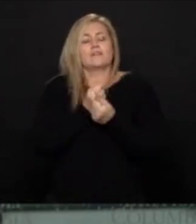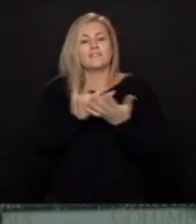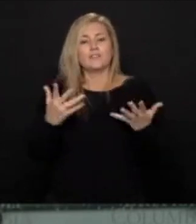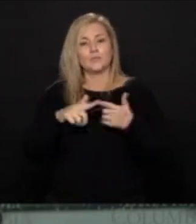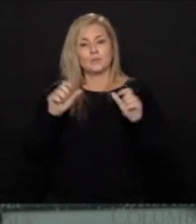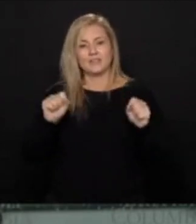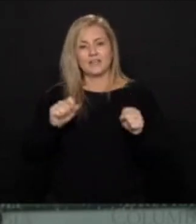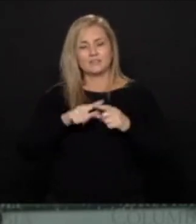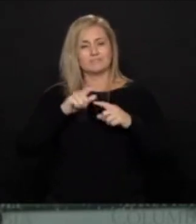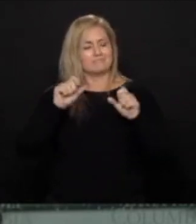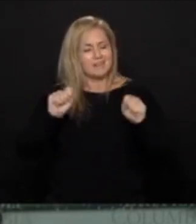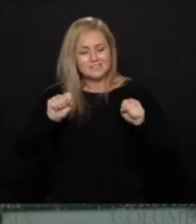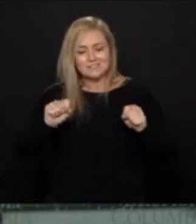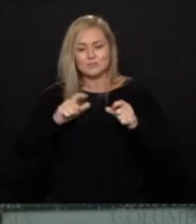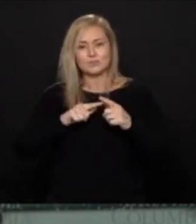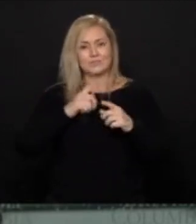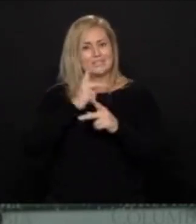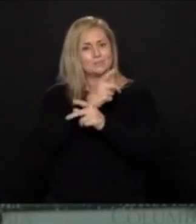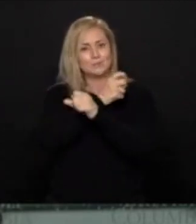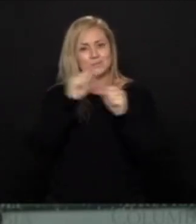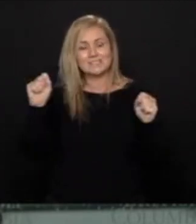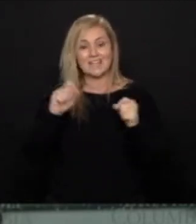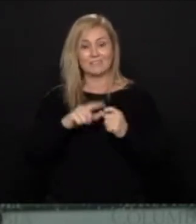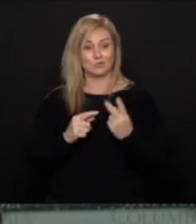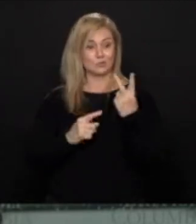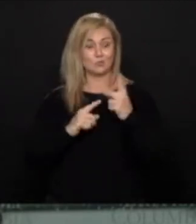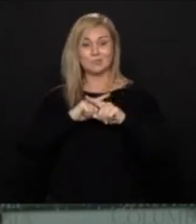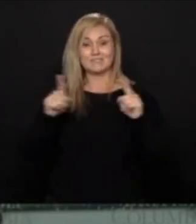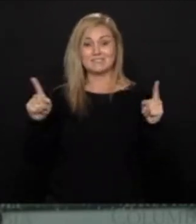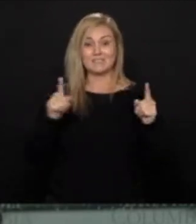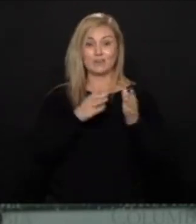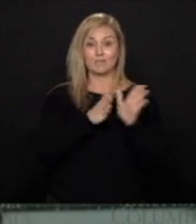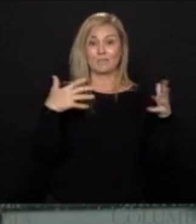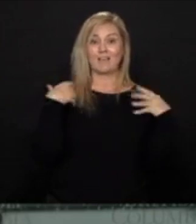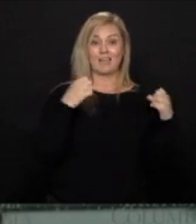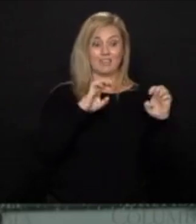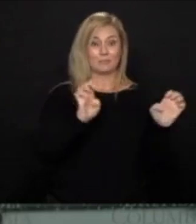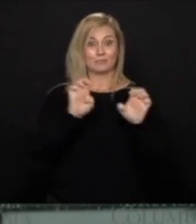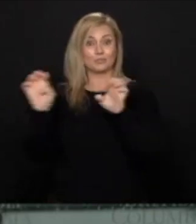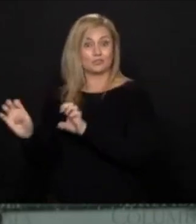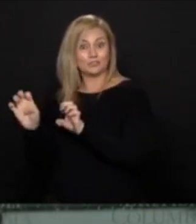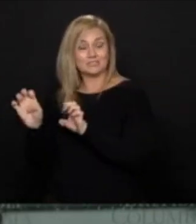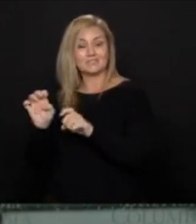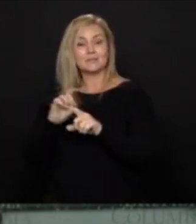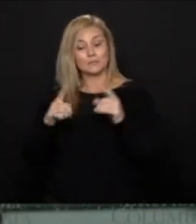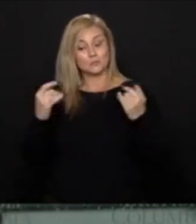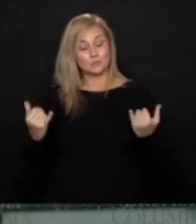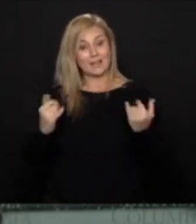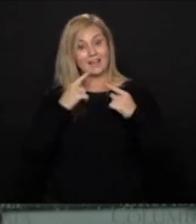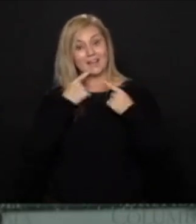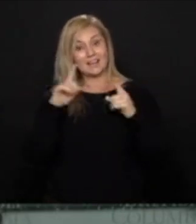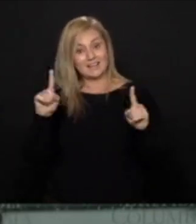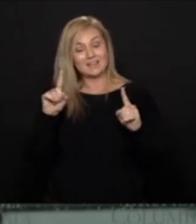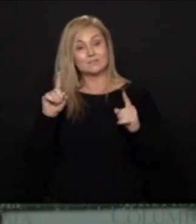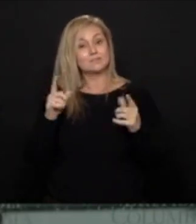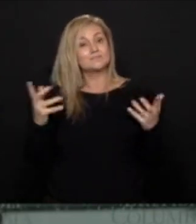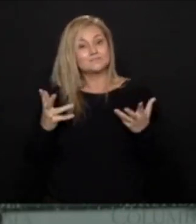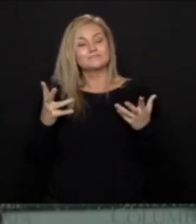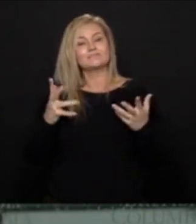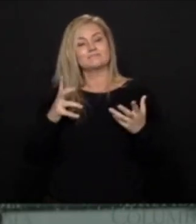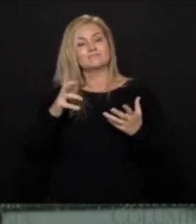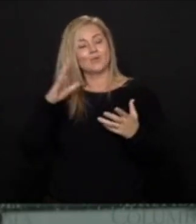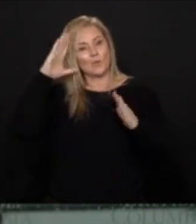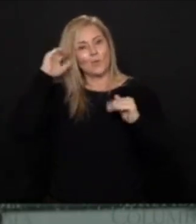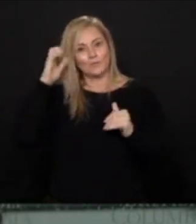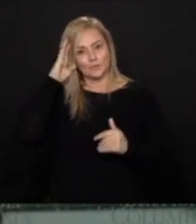we possibly can to keep you safe in the face of 2 public health emergencies. But today's announcement is also about